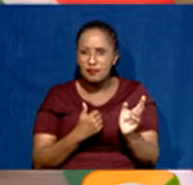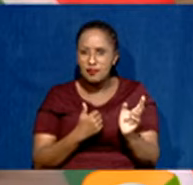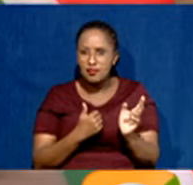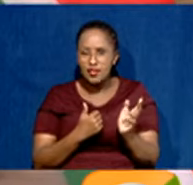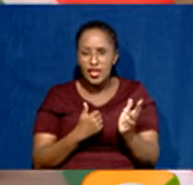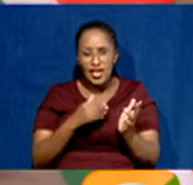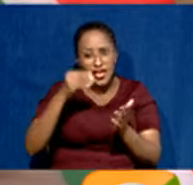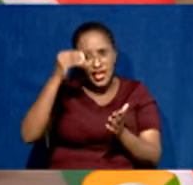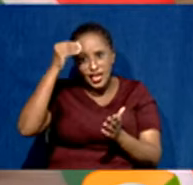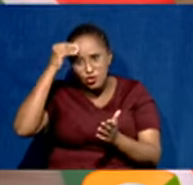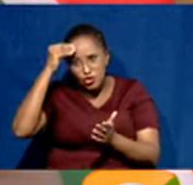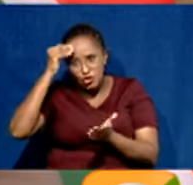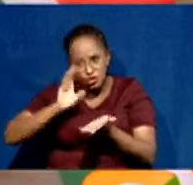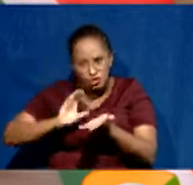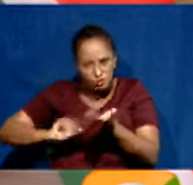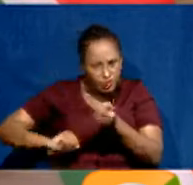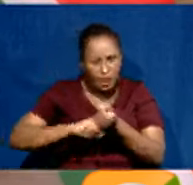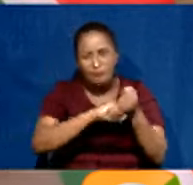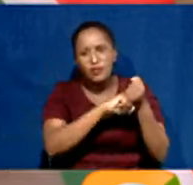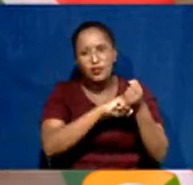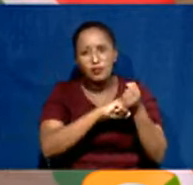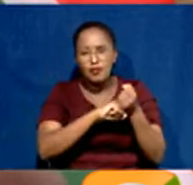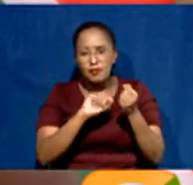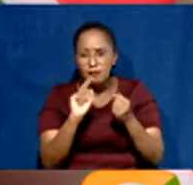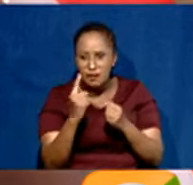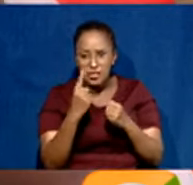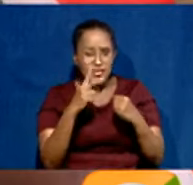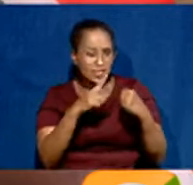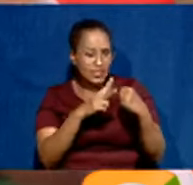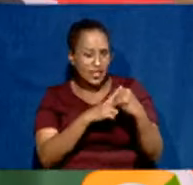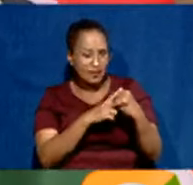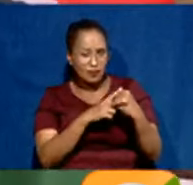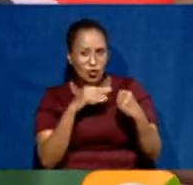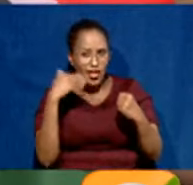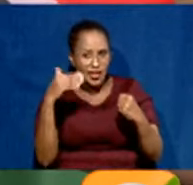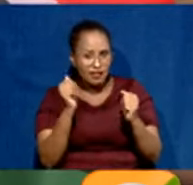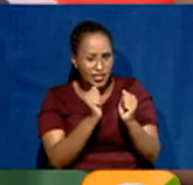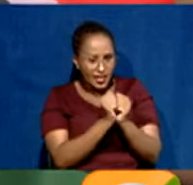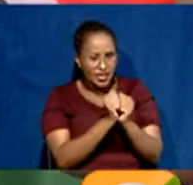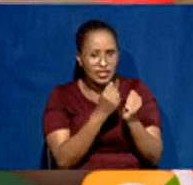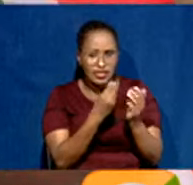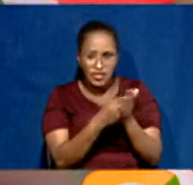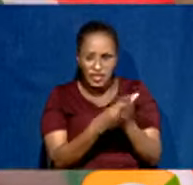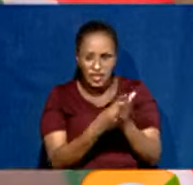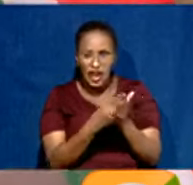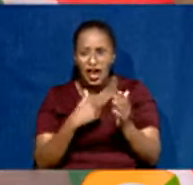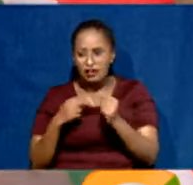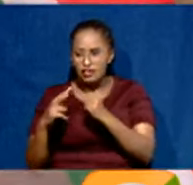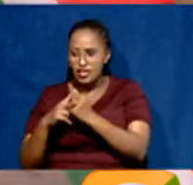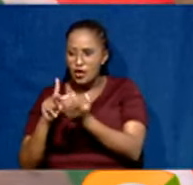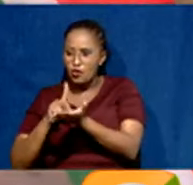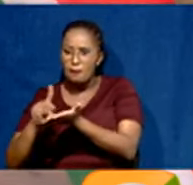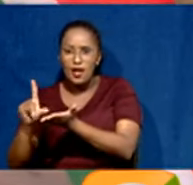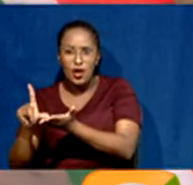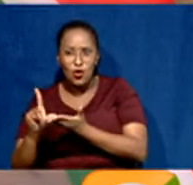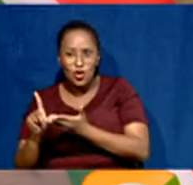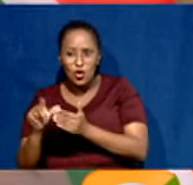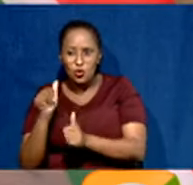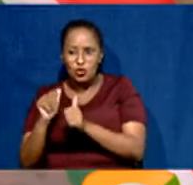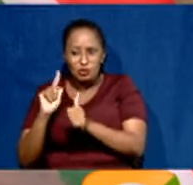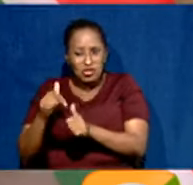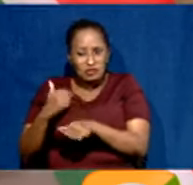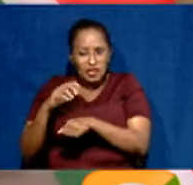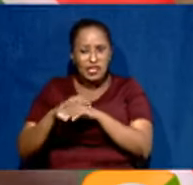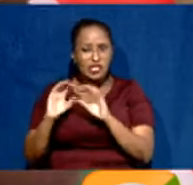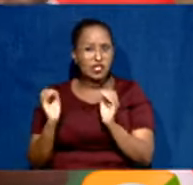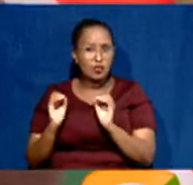education to fund. First, we have 7 shillings for every 10 to pay debt, which William Ruto did not accumulate,